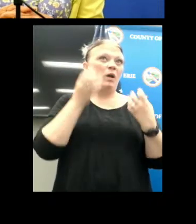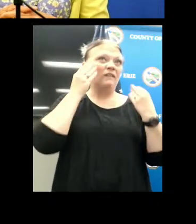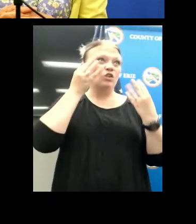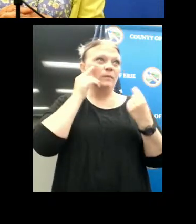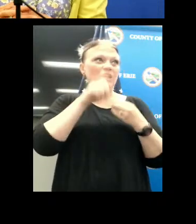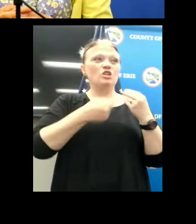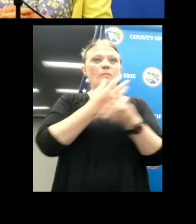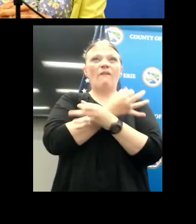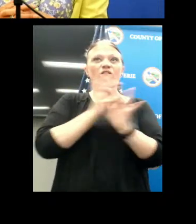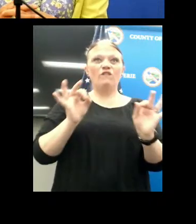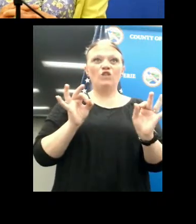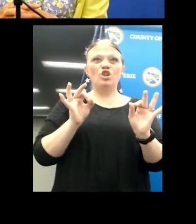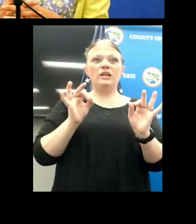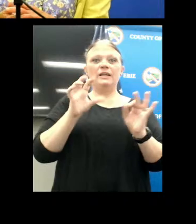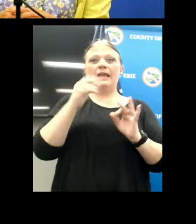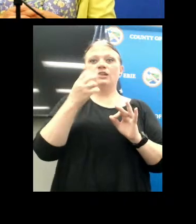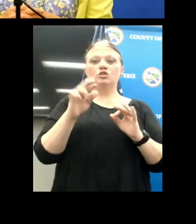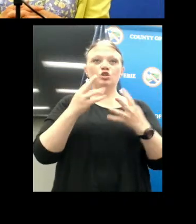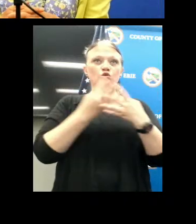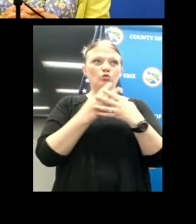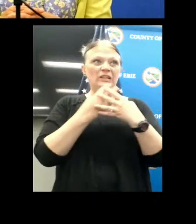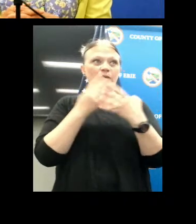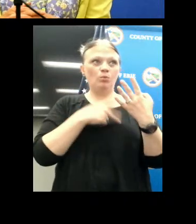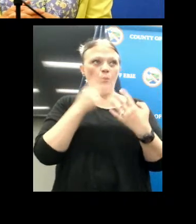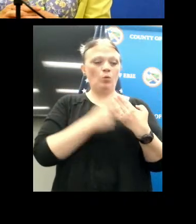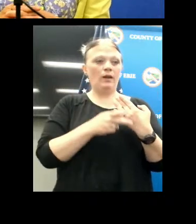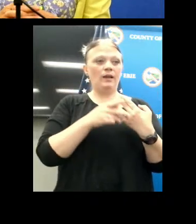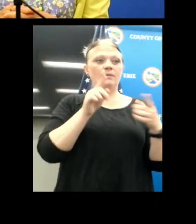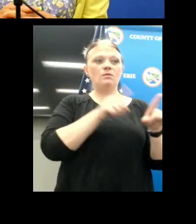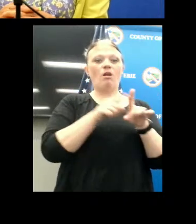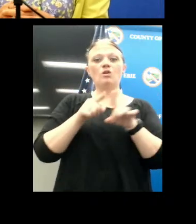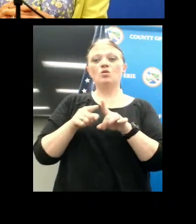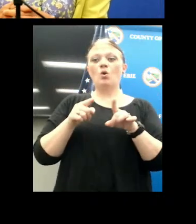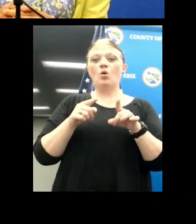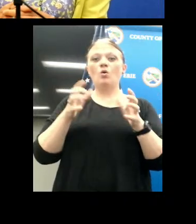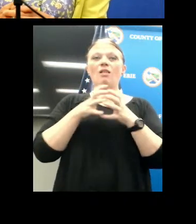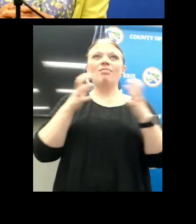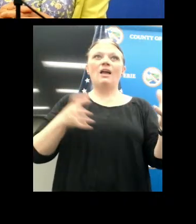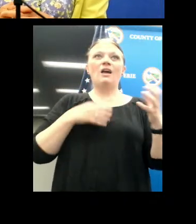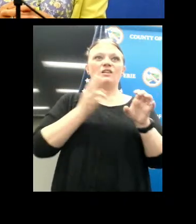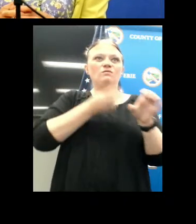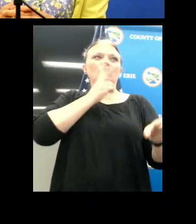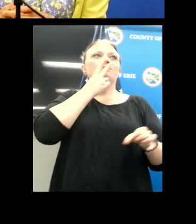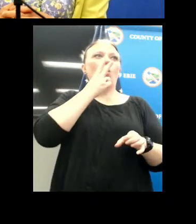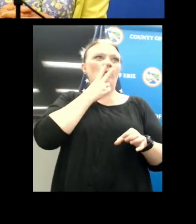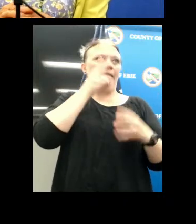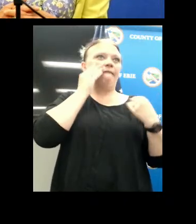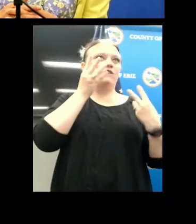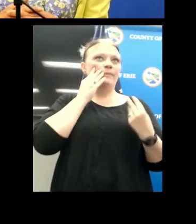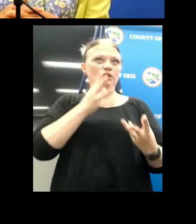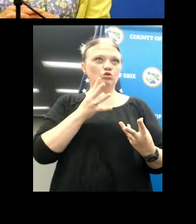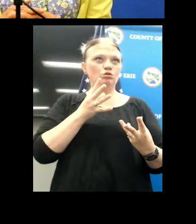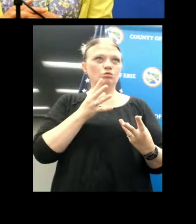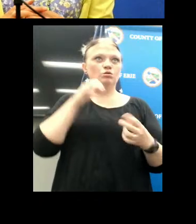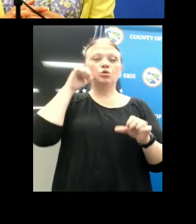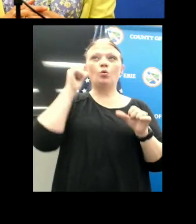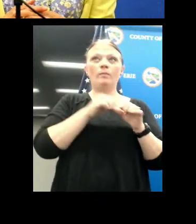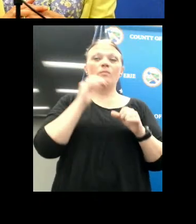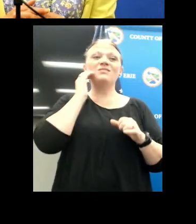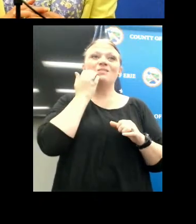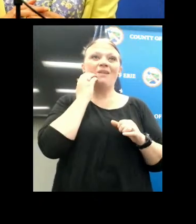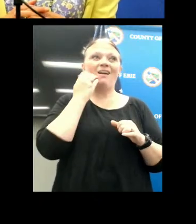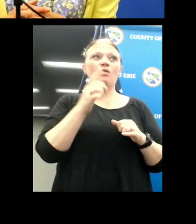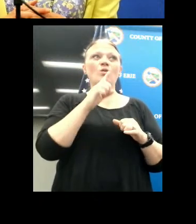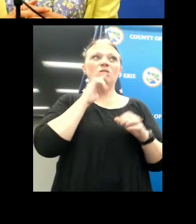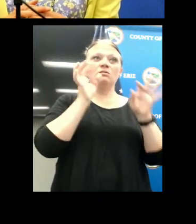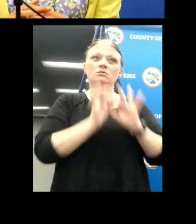information about free cancer screening programs. And then we're going to have a lot of smoking cessation information. So remember, tobacco